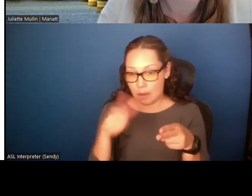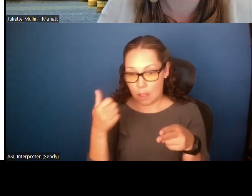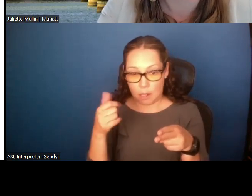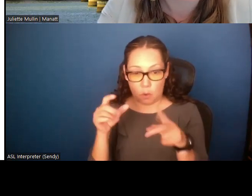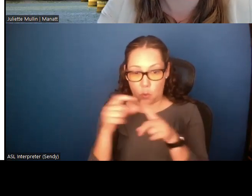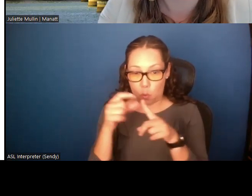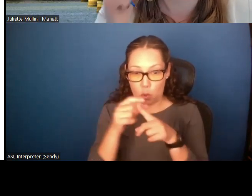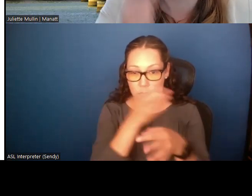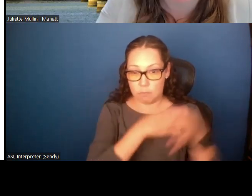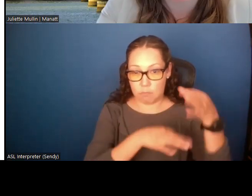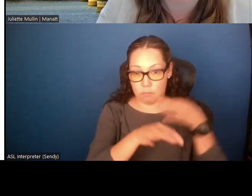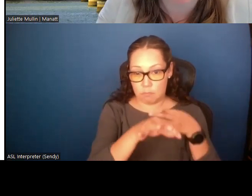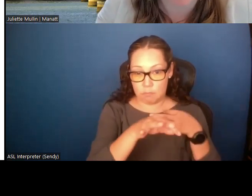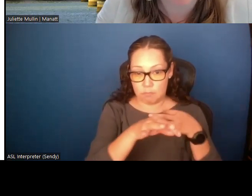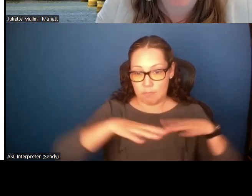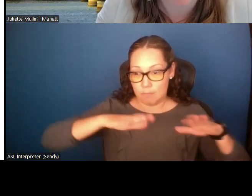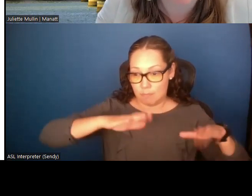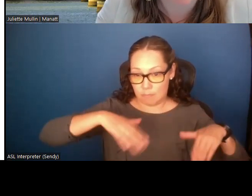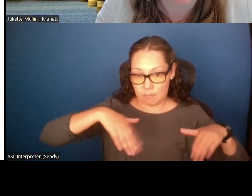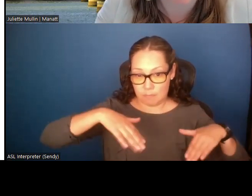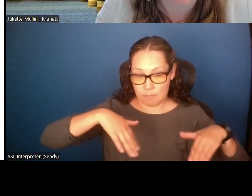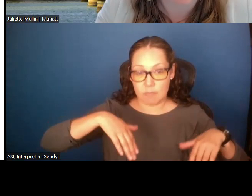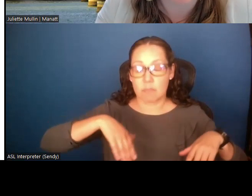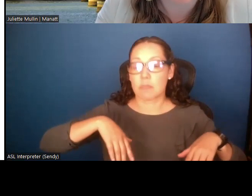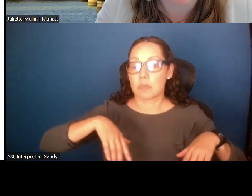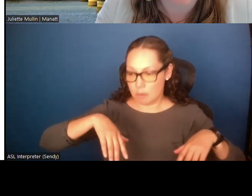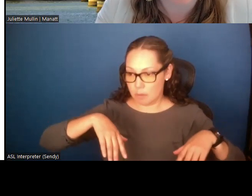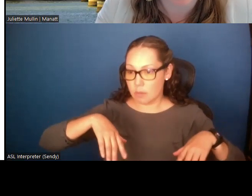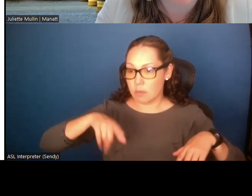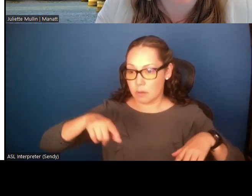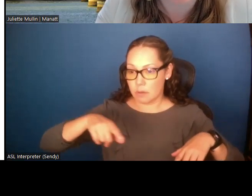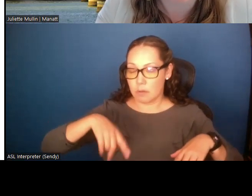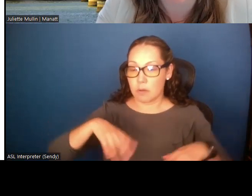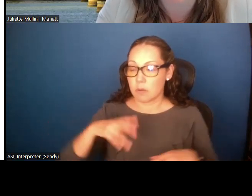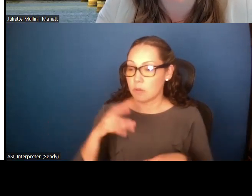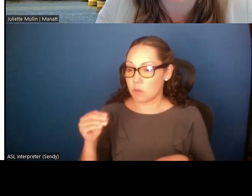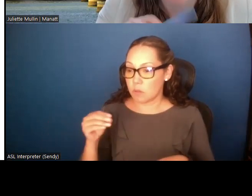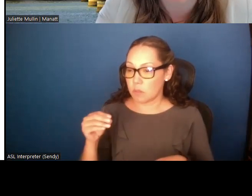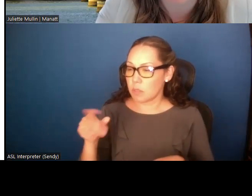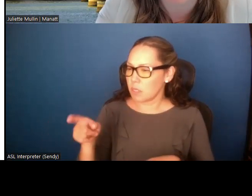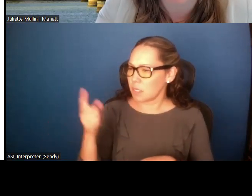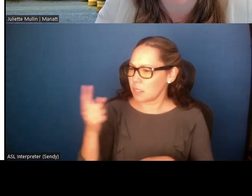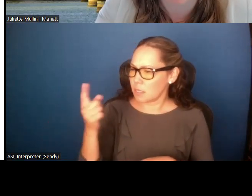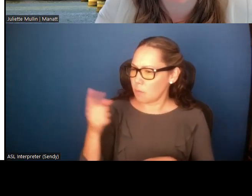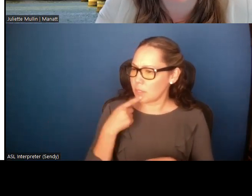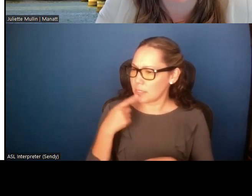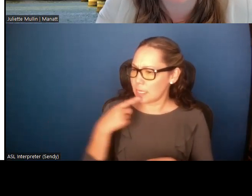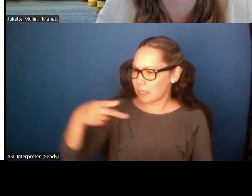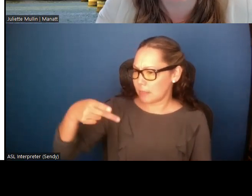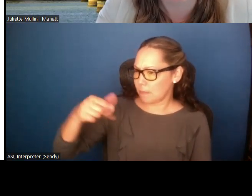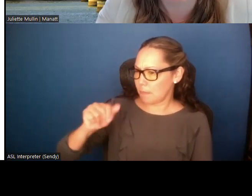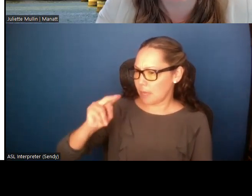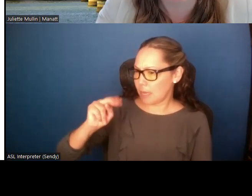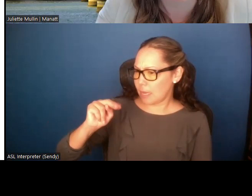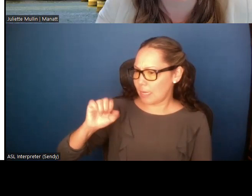We have a raised hand. I'm not able to see who it is because they're listed as long-term care facility policy workgroup panelists, but hoping they can come off mute. Hi,